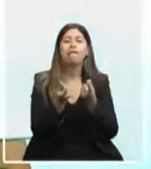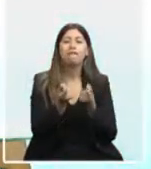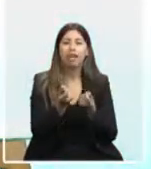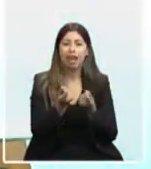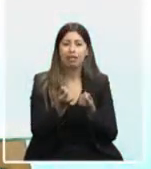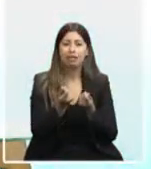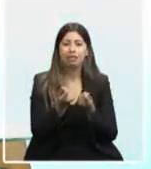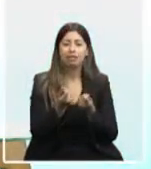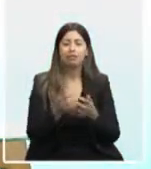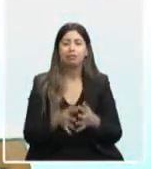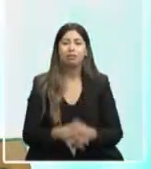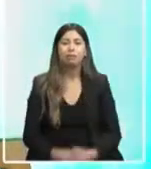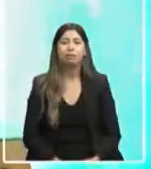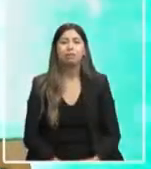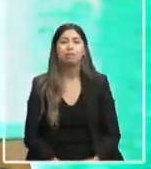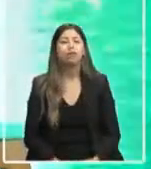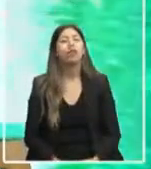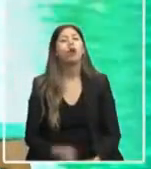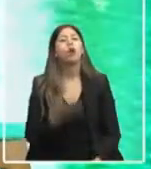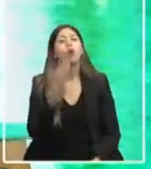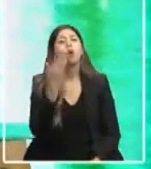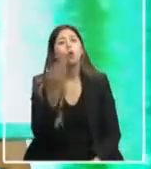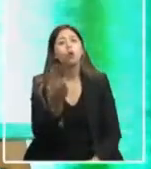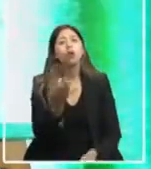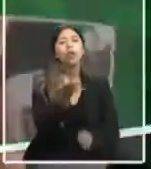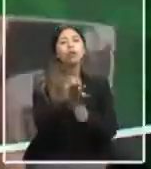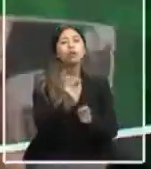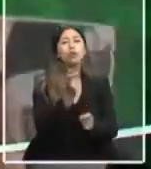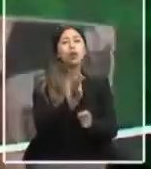institutions to make this happen faster?